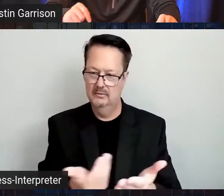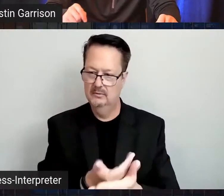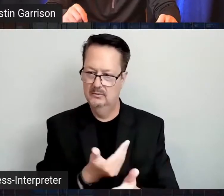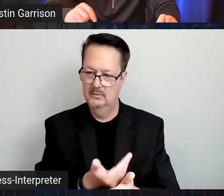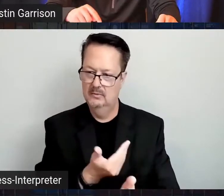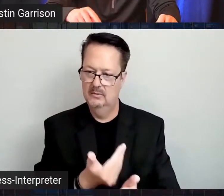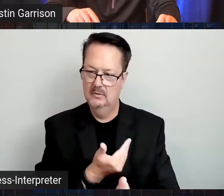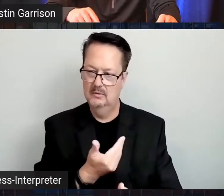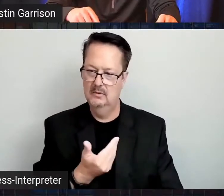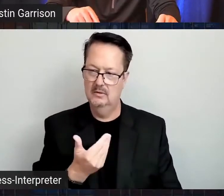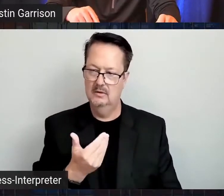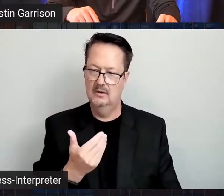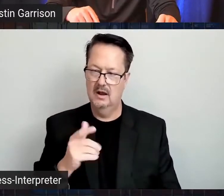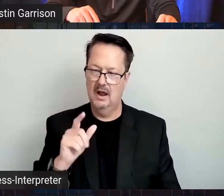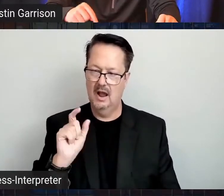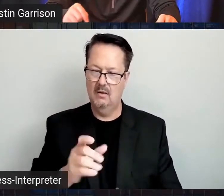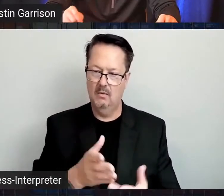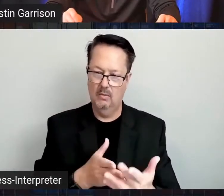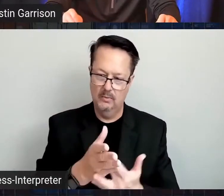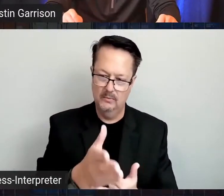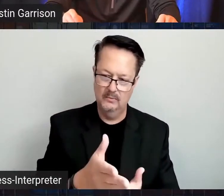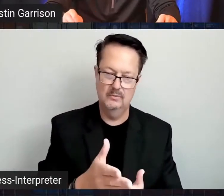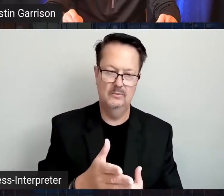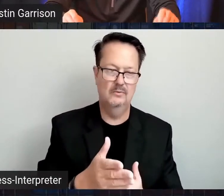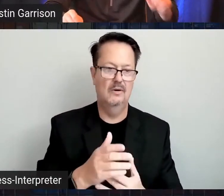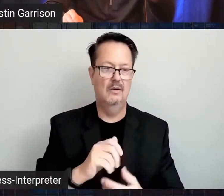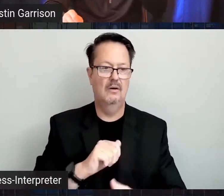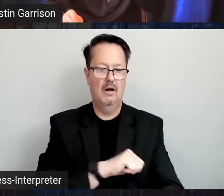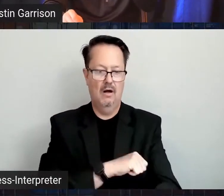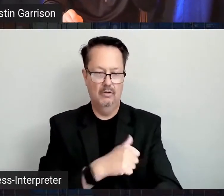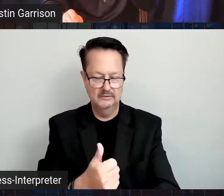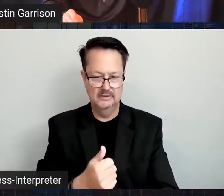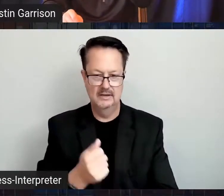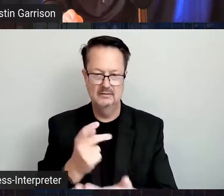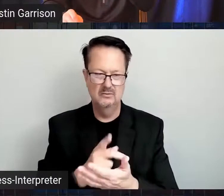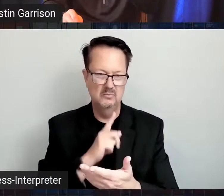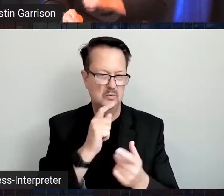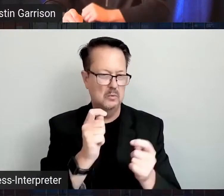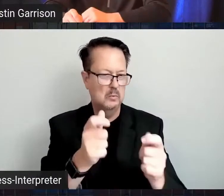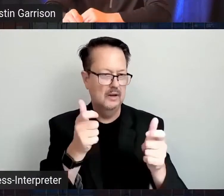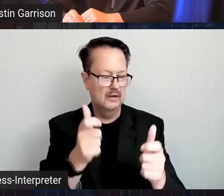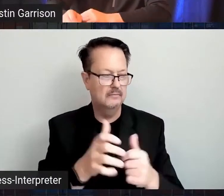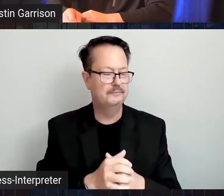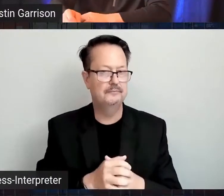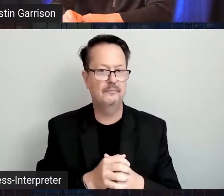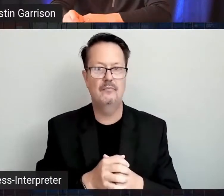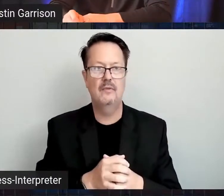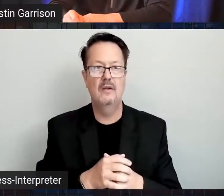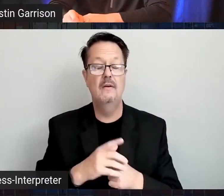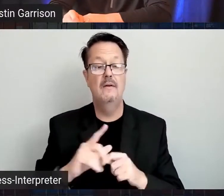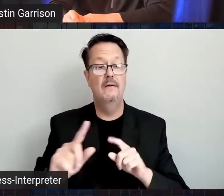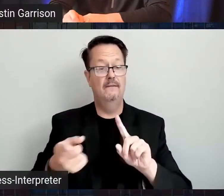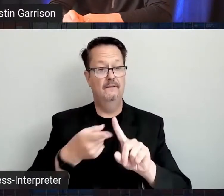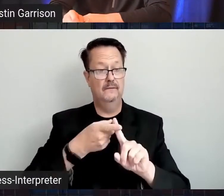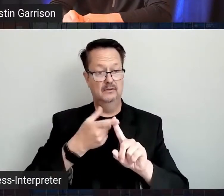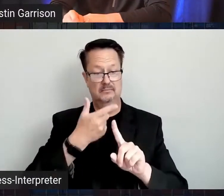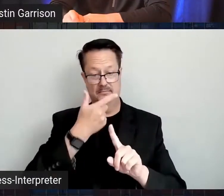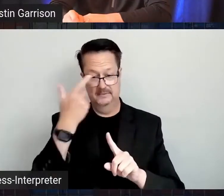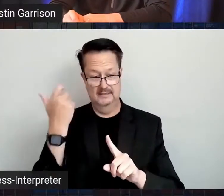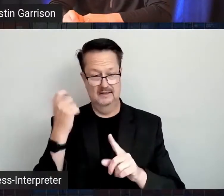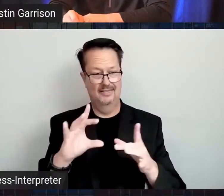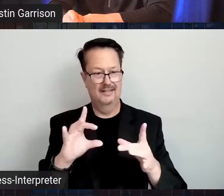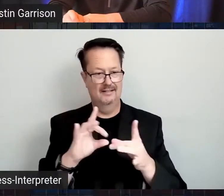through the authentication authorization piece in more details real quick. So first of all, since the connector is based on